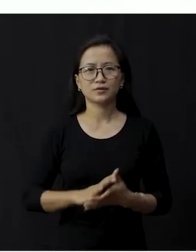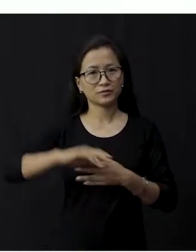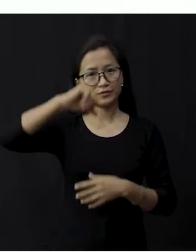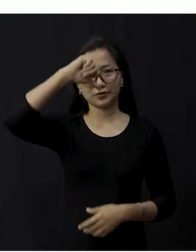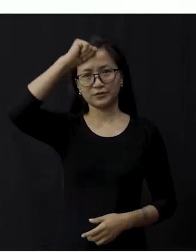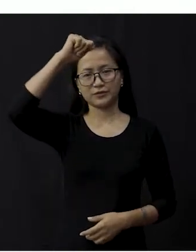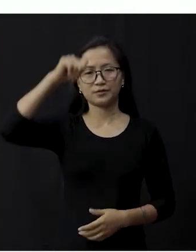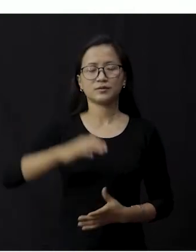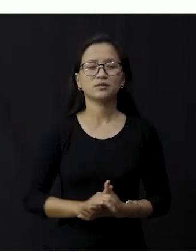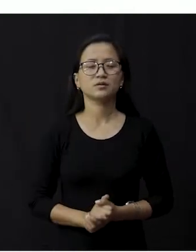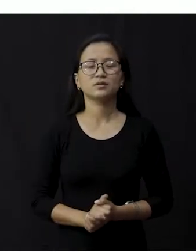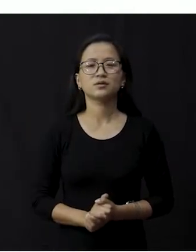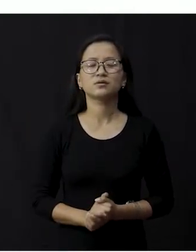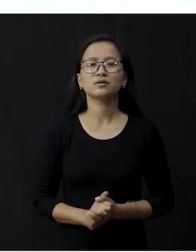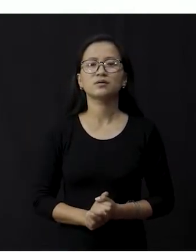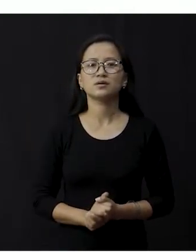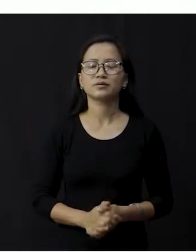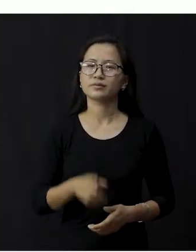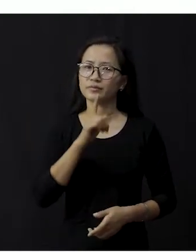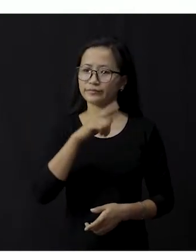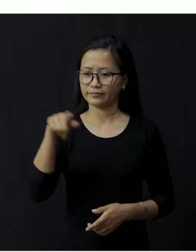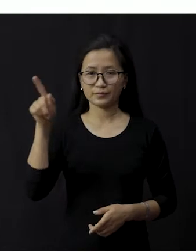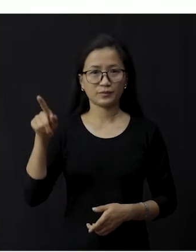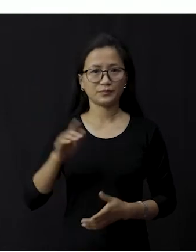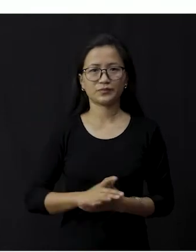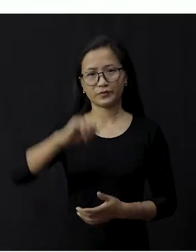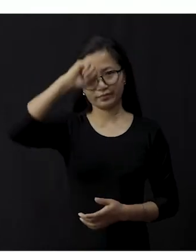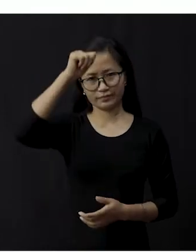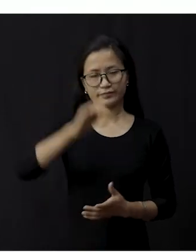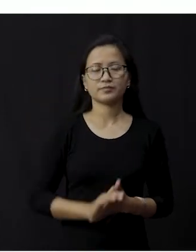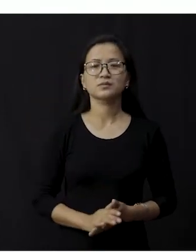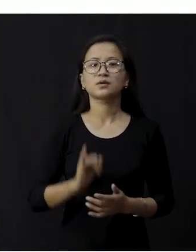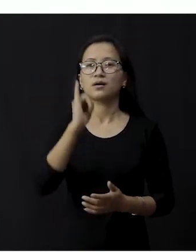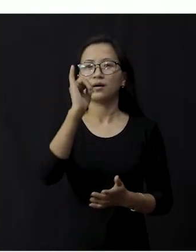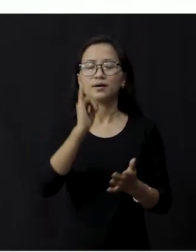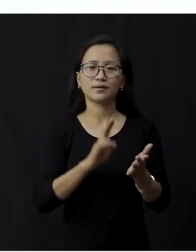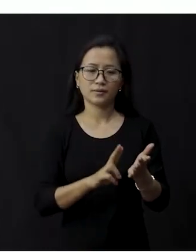India. And that is absolutely correct. So the spelling is